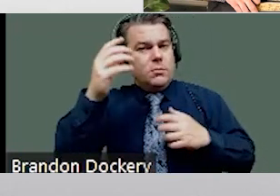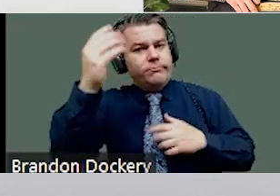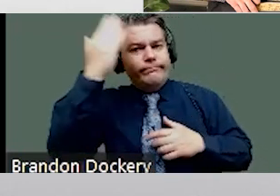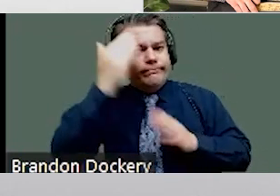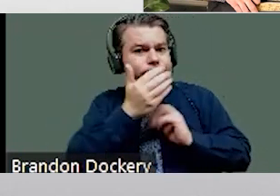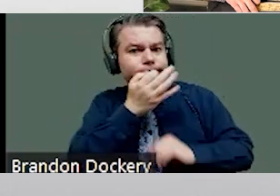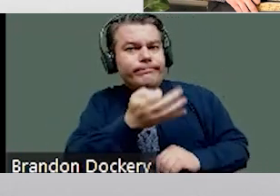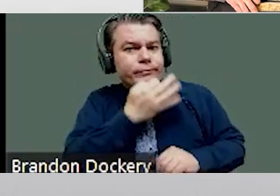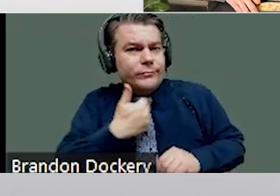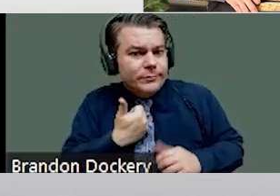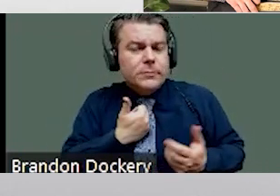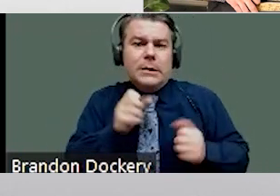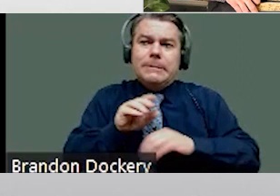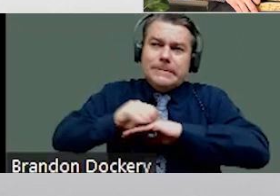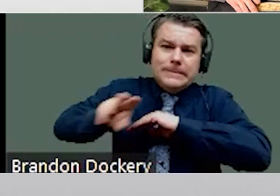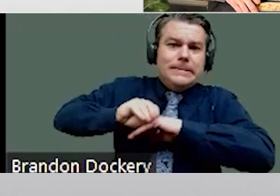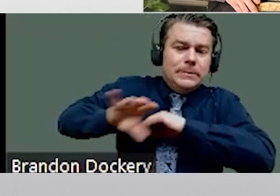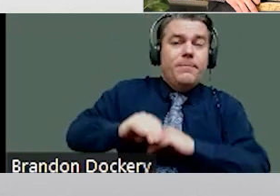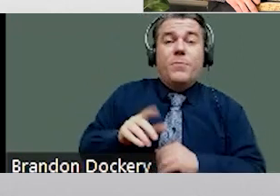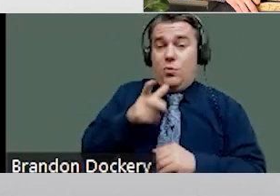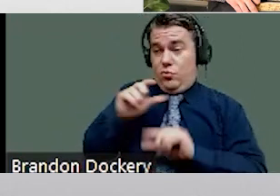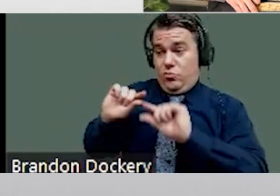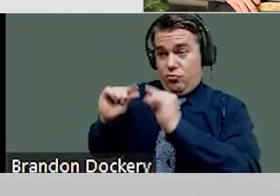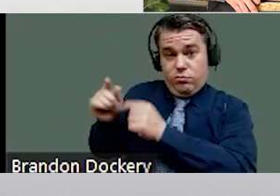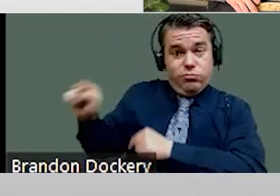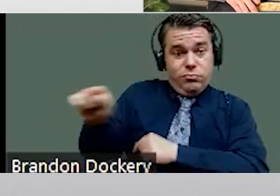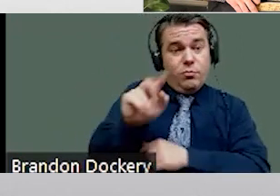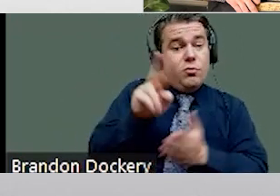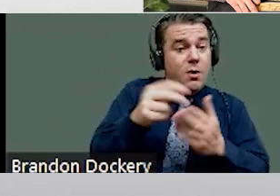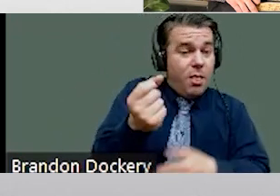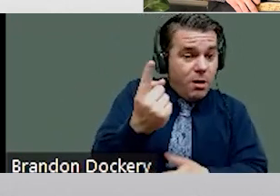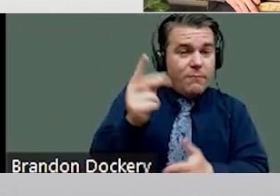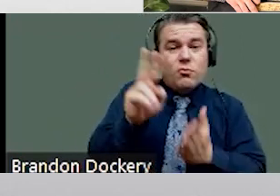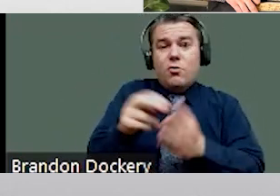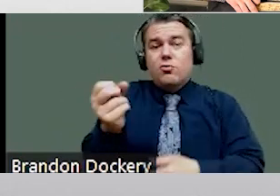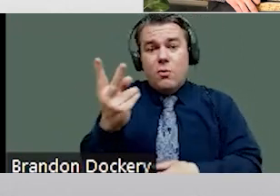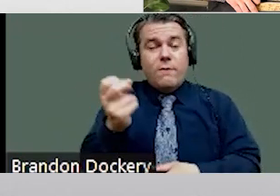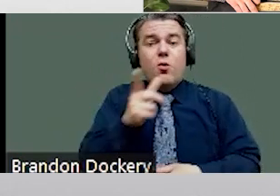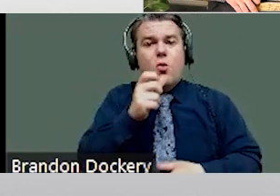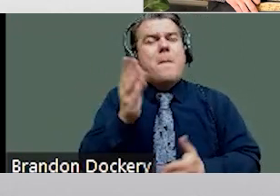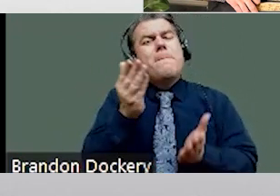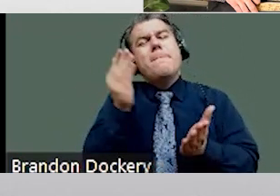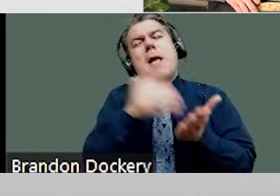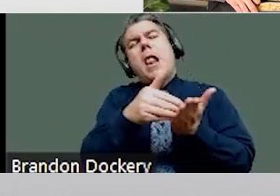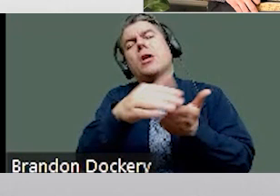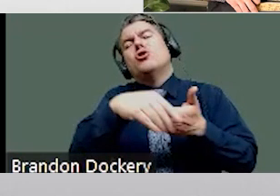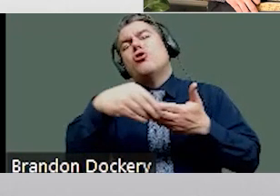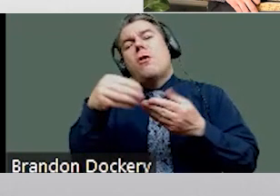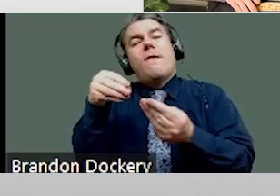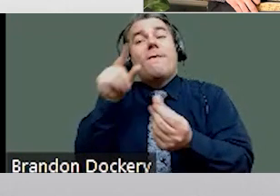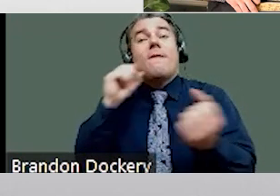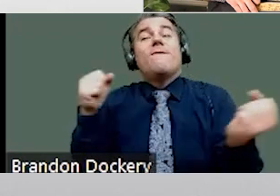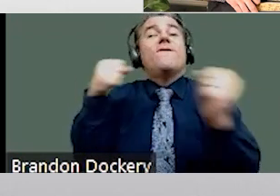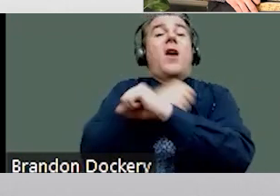that's important, because those entities that in 2011 and 2012 were spending millions of dollars